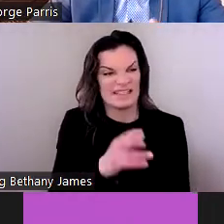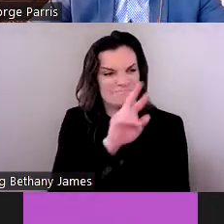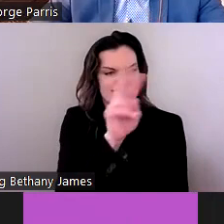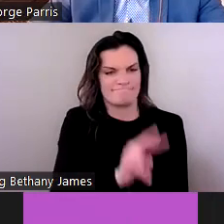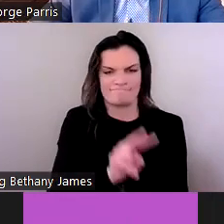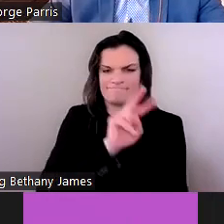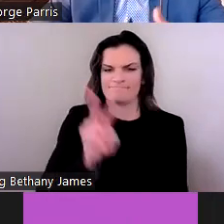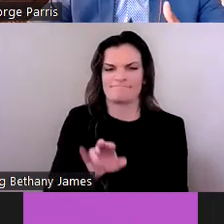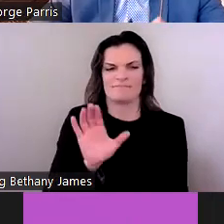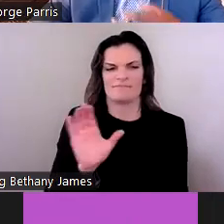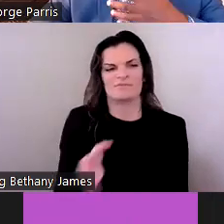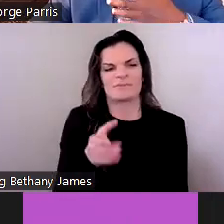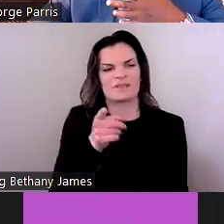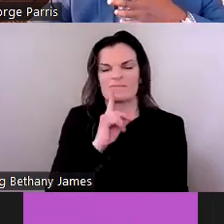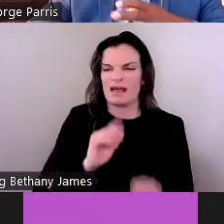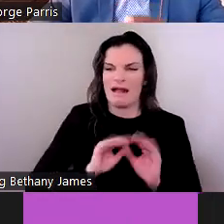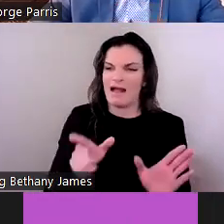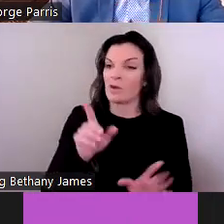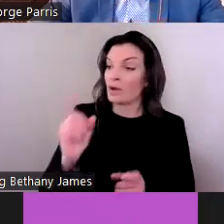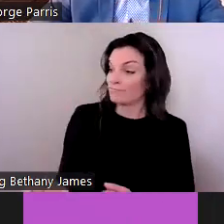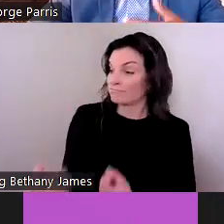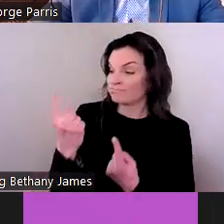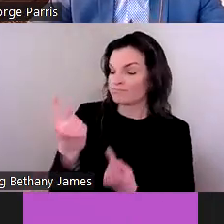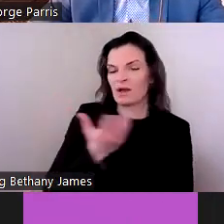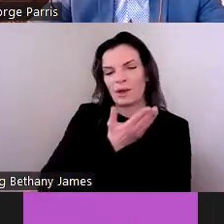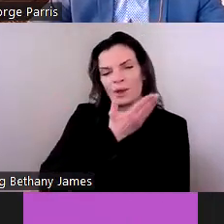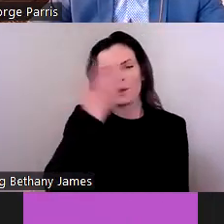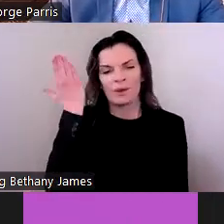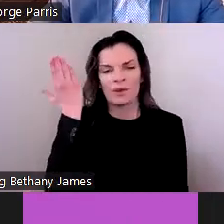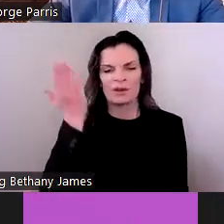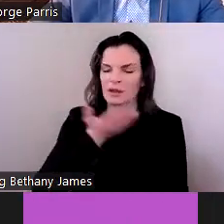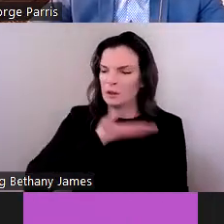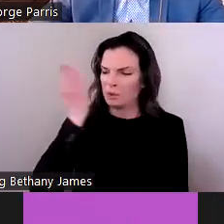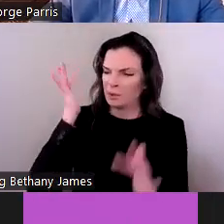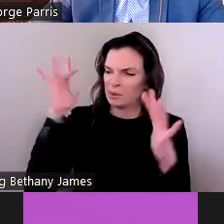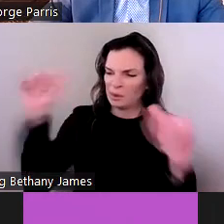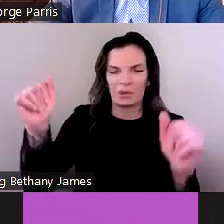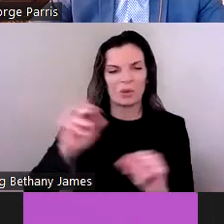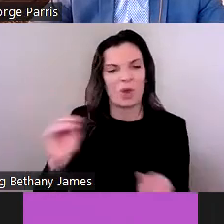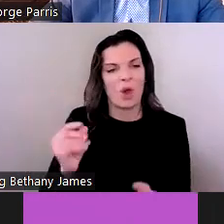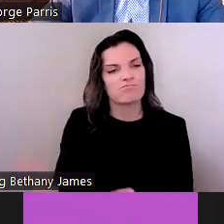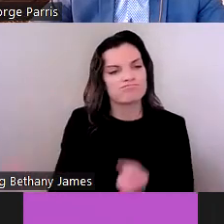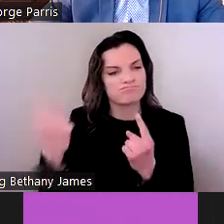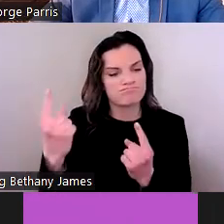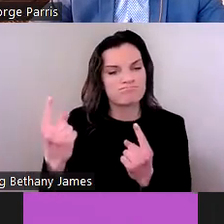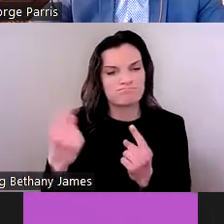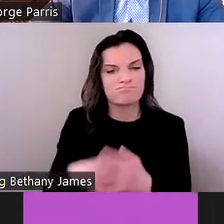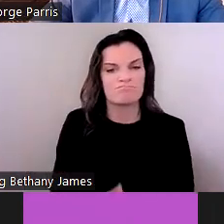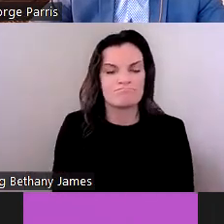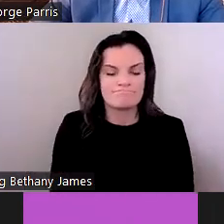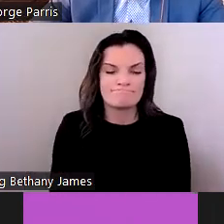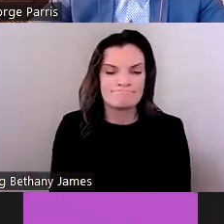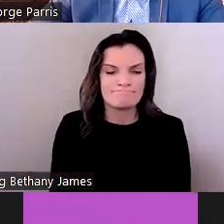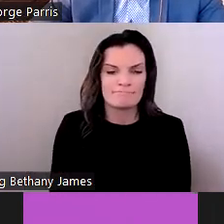and caring and empathic understanding, that those are the workplaces that seem to be workers, seem to